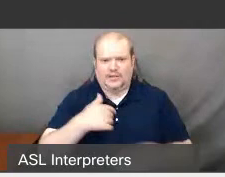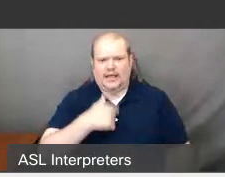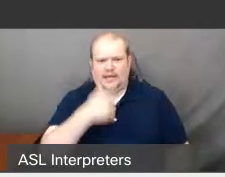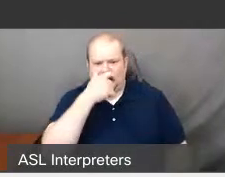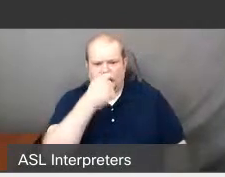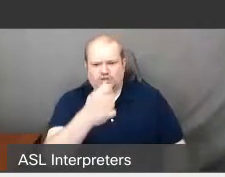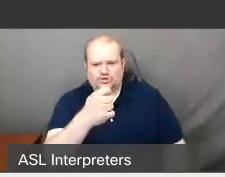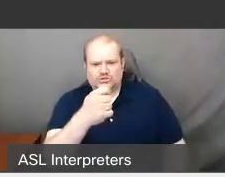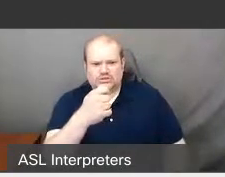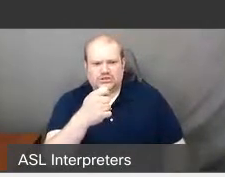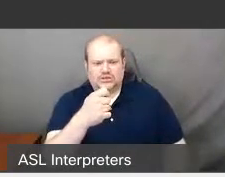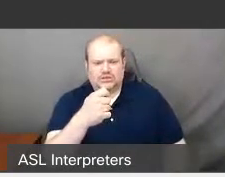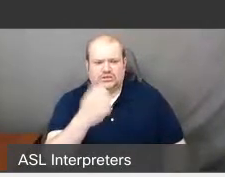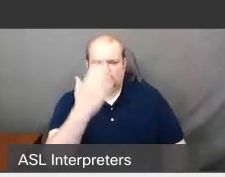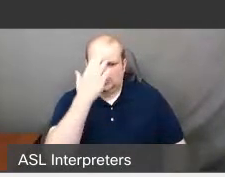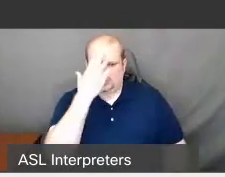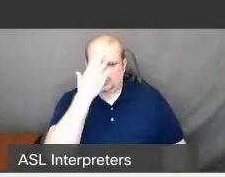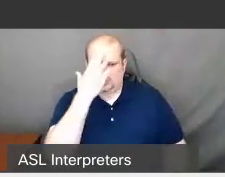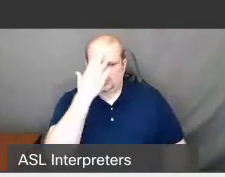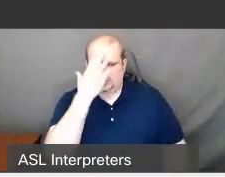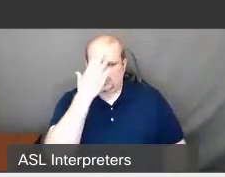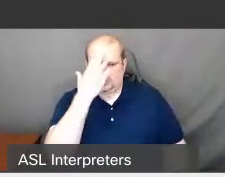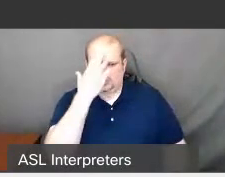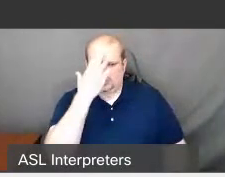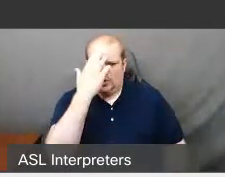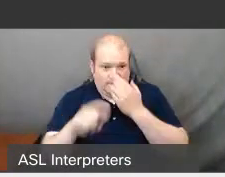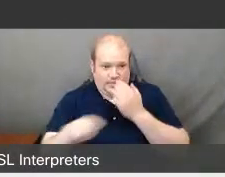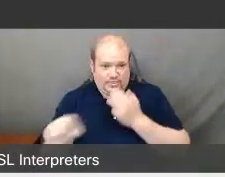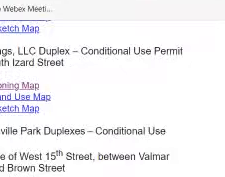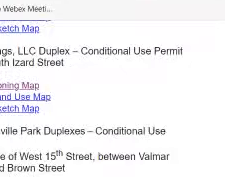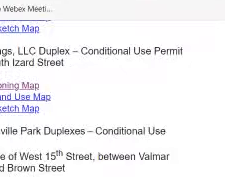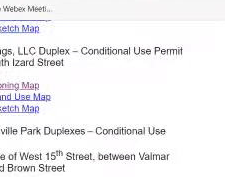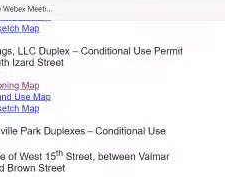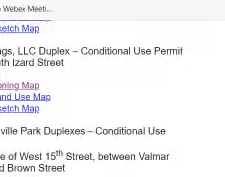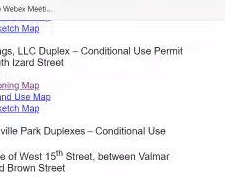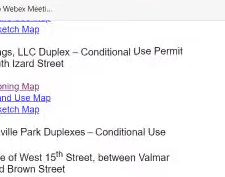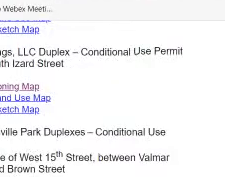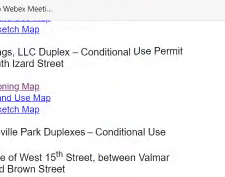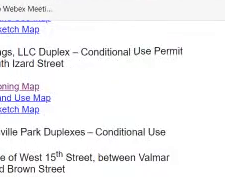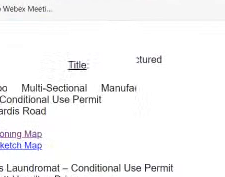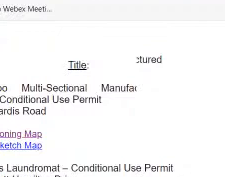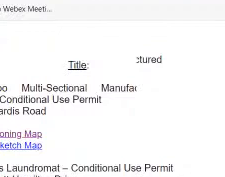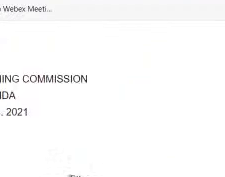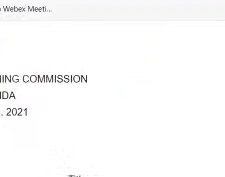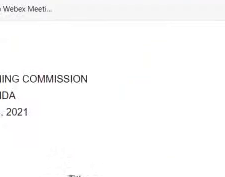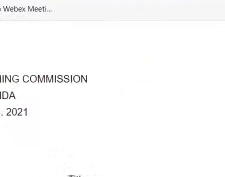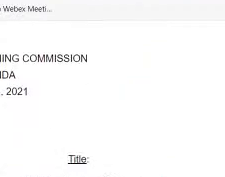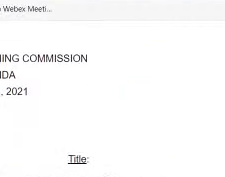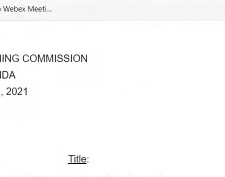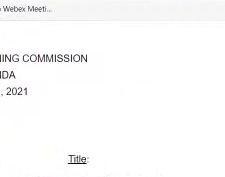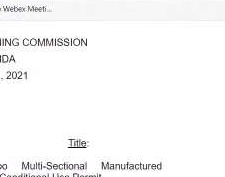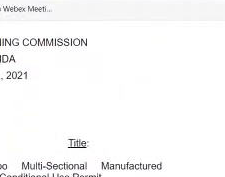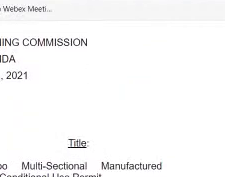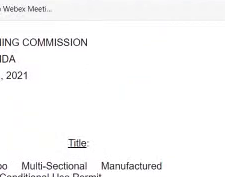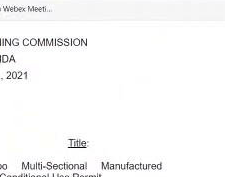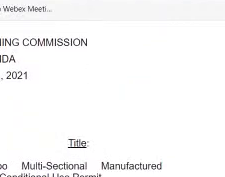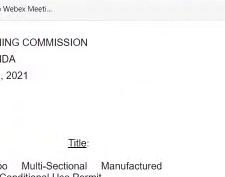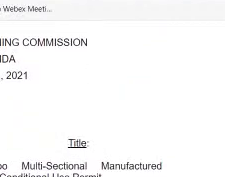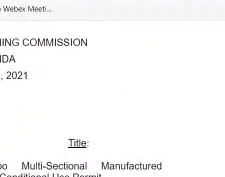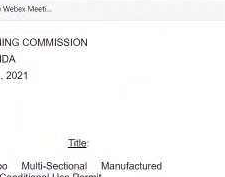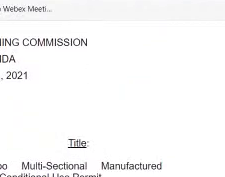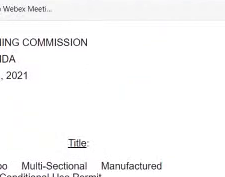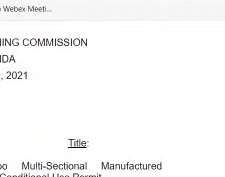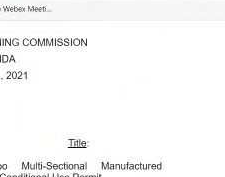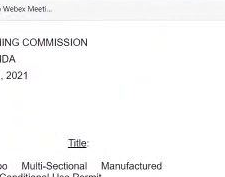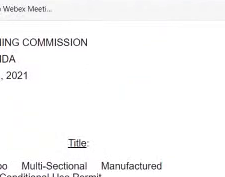in to know why they're wanting to put another laundromat there. There's already one on Scott